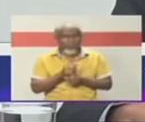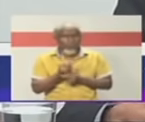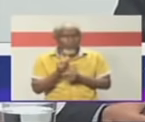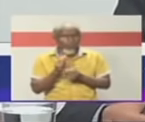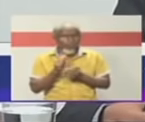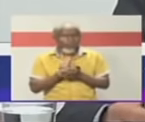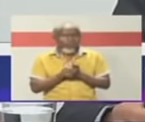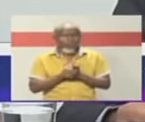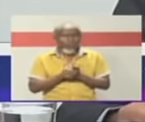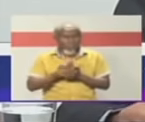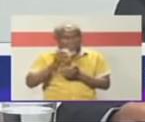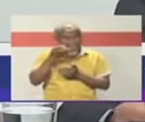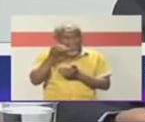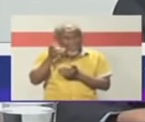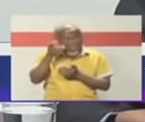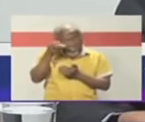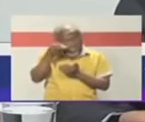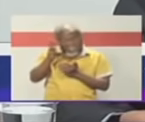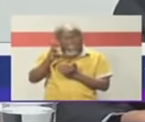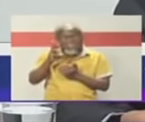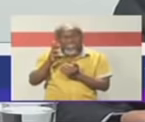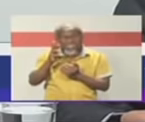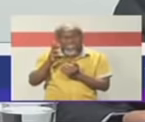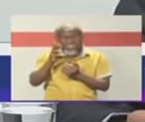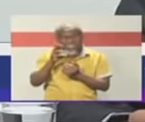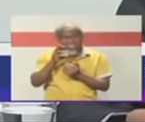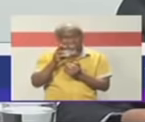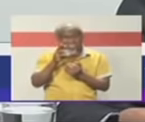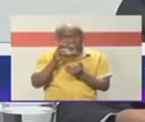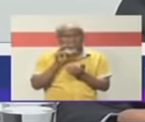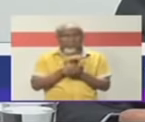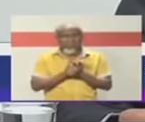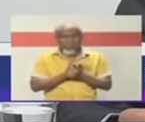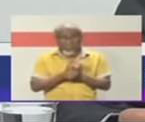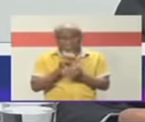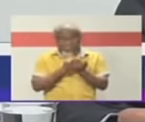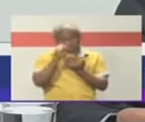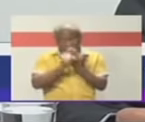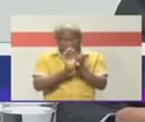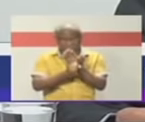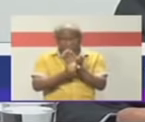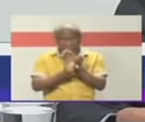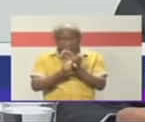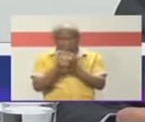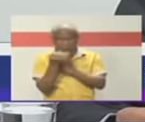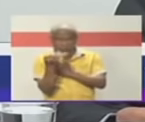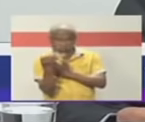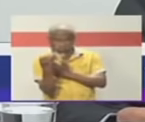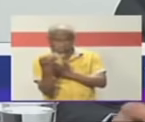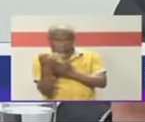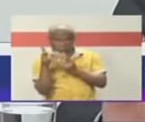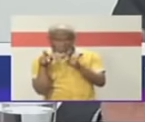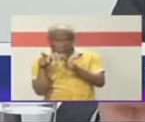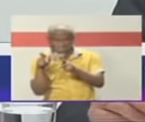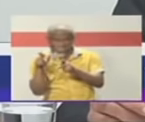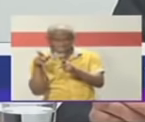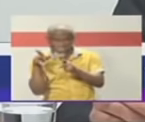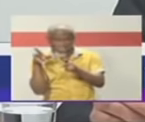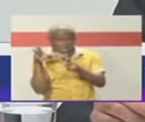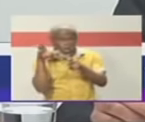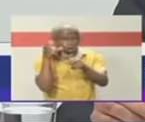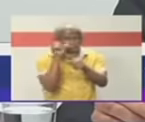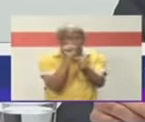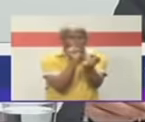September, 14 nabbed at house party in St. Augustine, 14